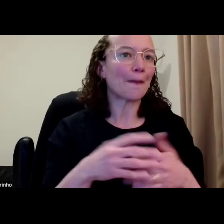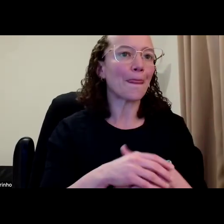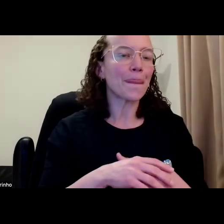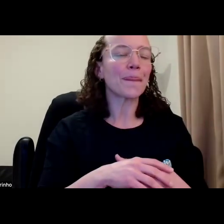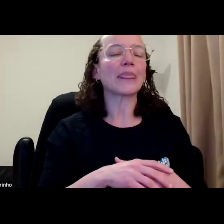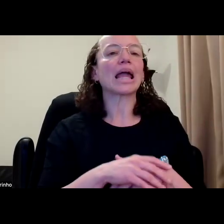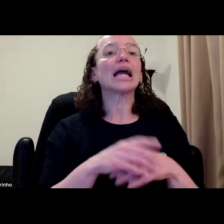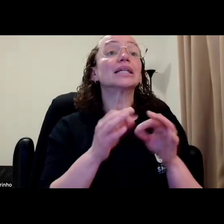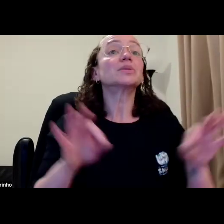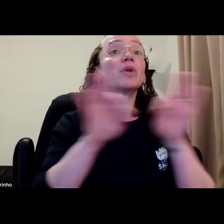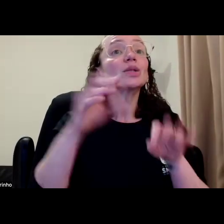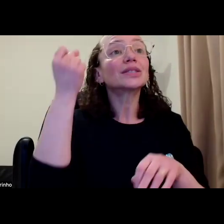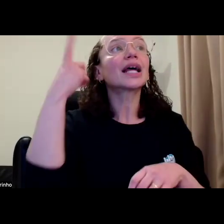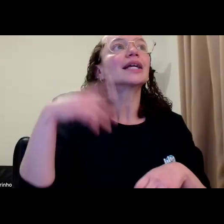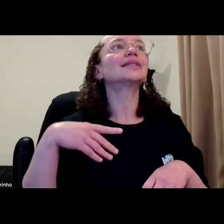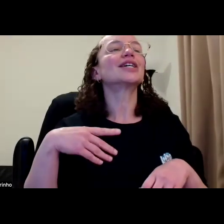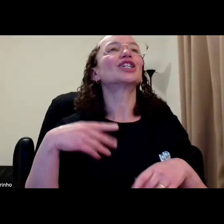Those are ways to show that.